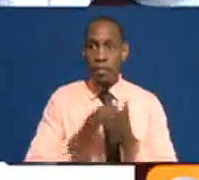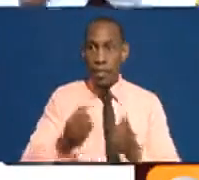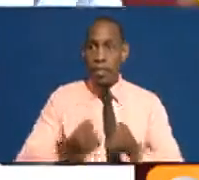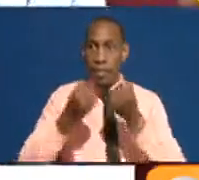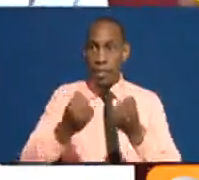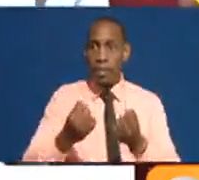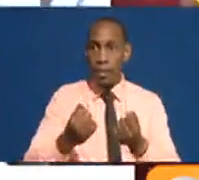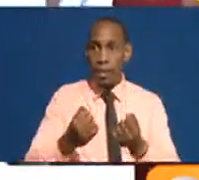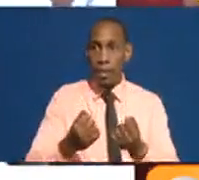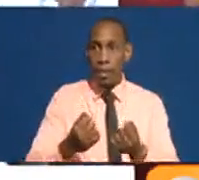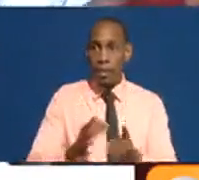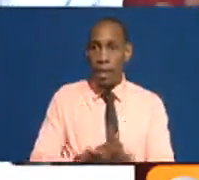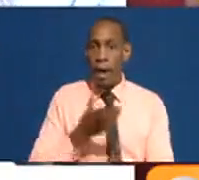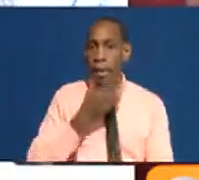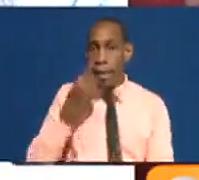kwa Kengangi huyu mamba.